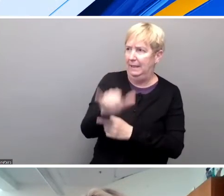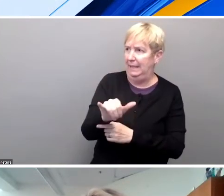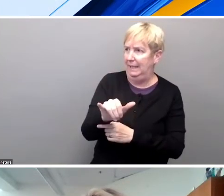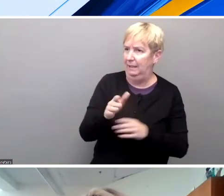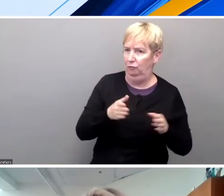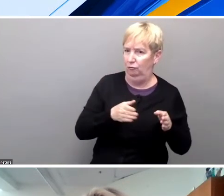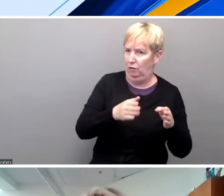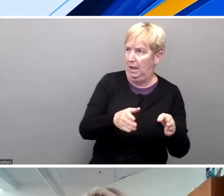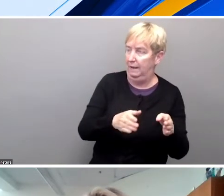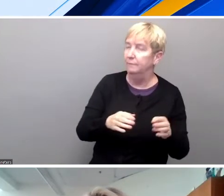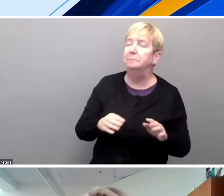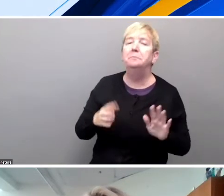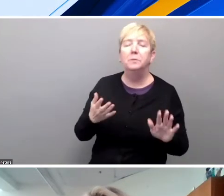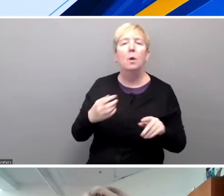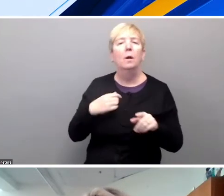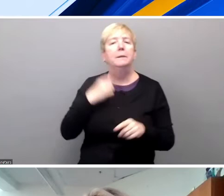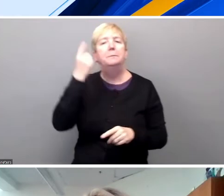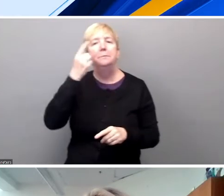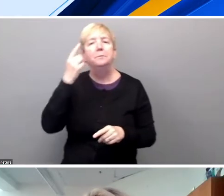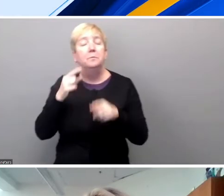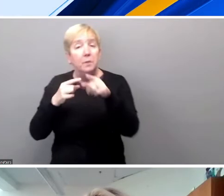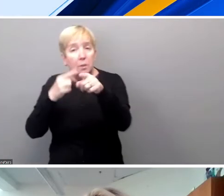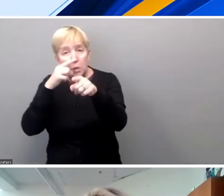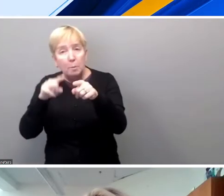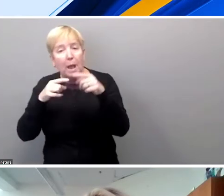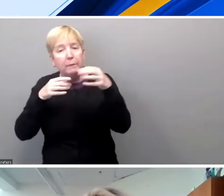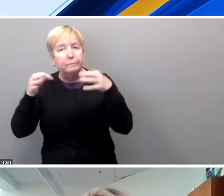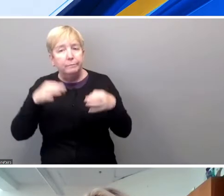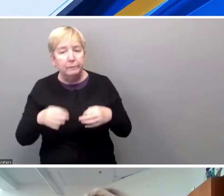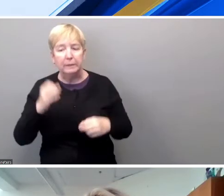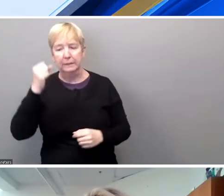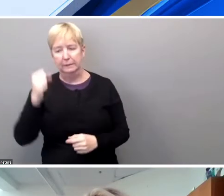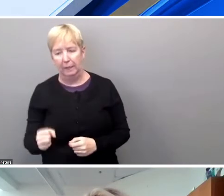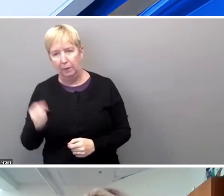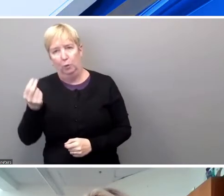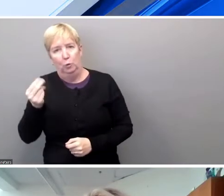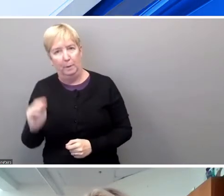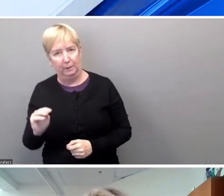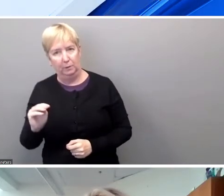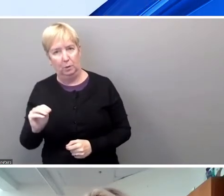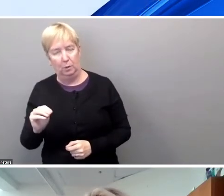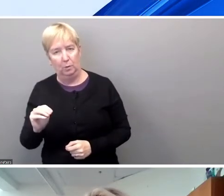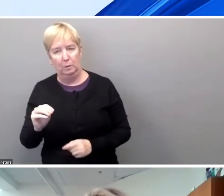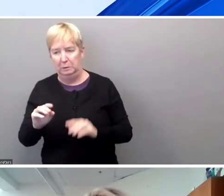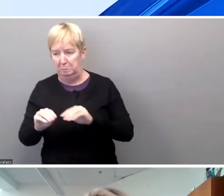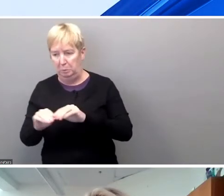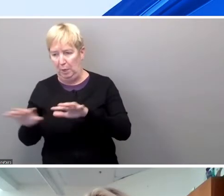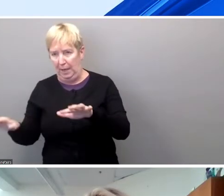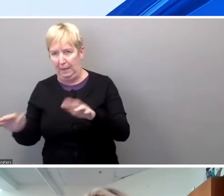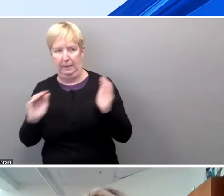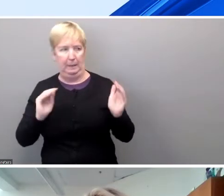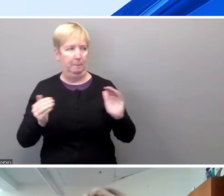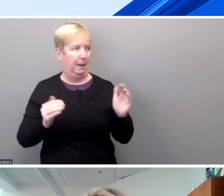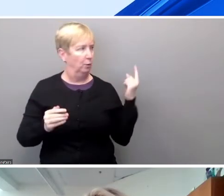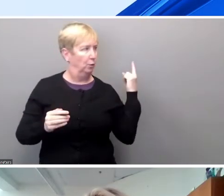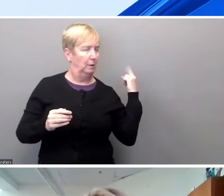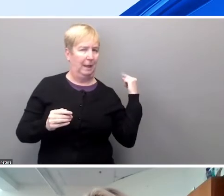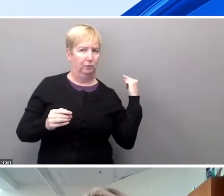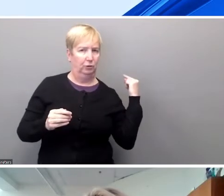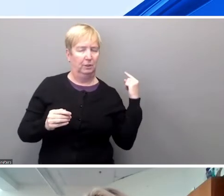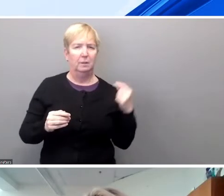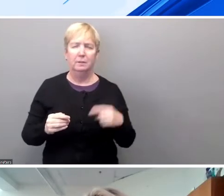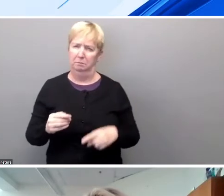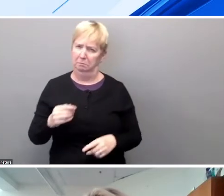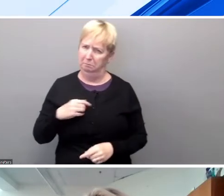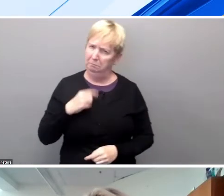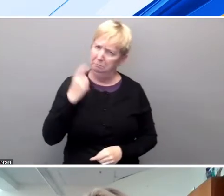of COVID-19 in southern New Mexico, especially when compared with a year ago? Have you ever heard of